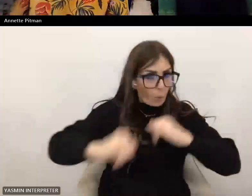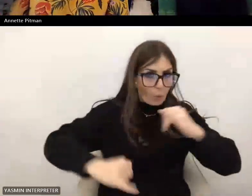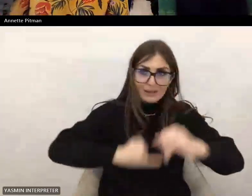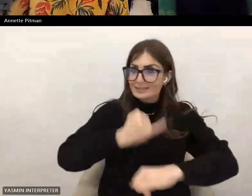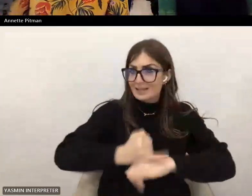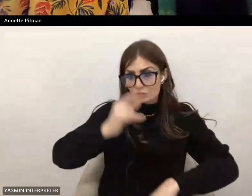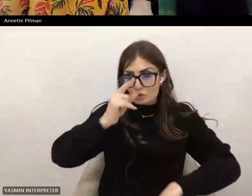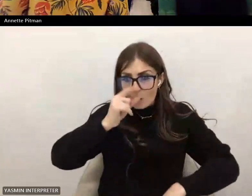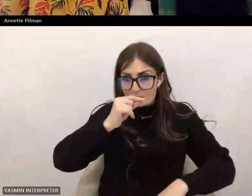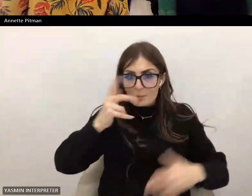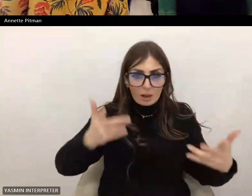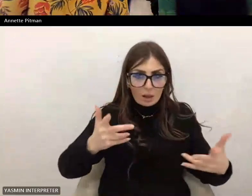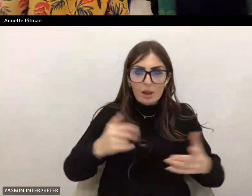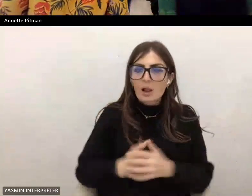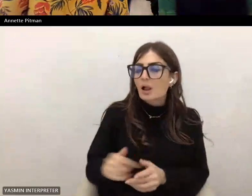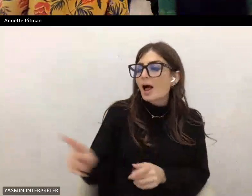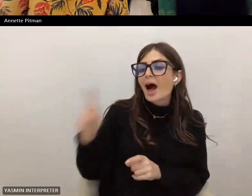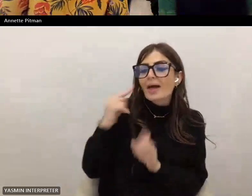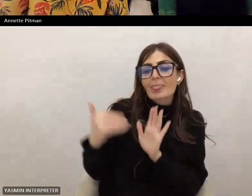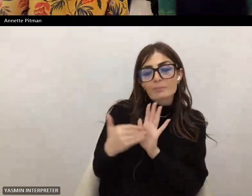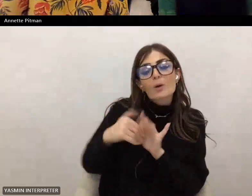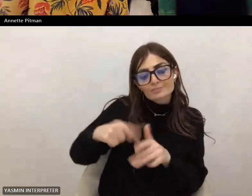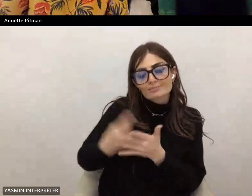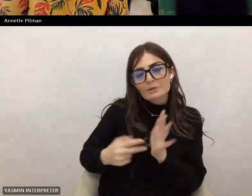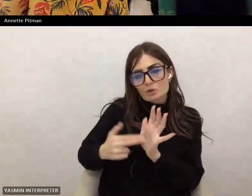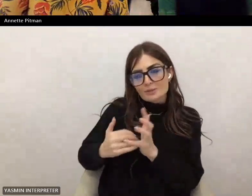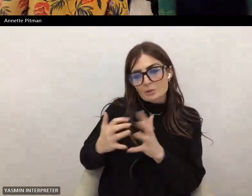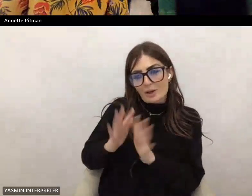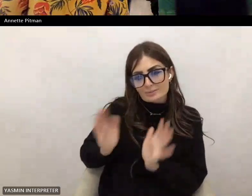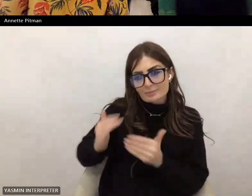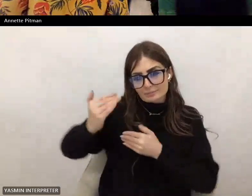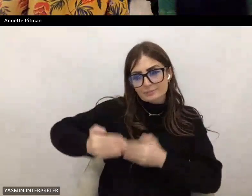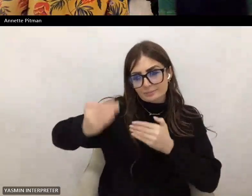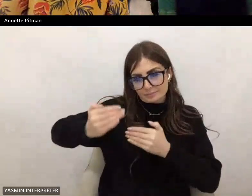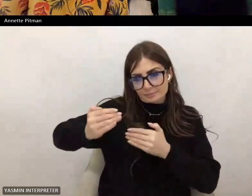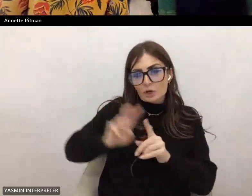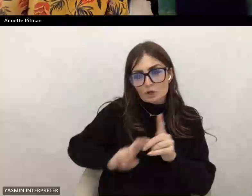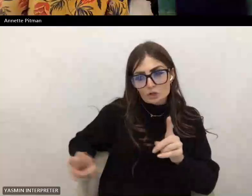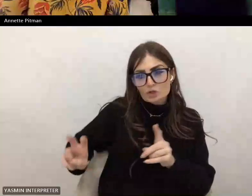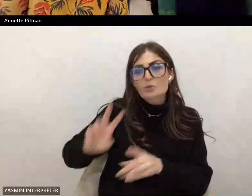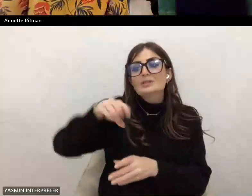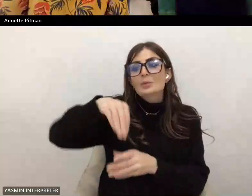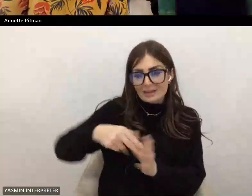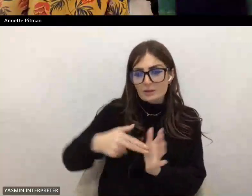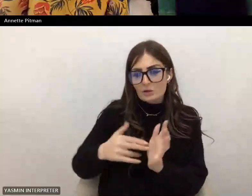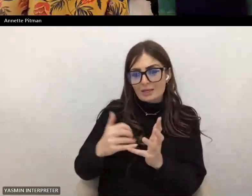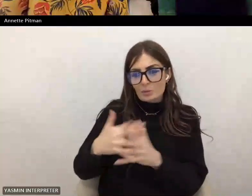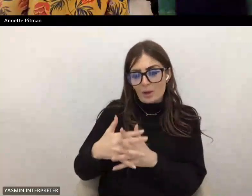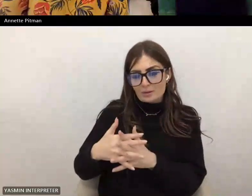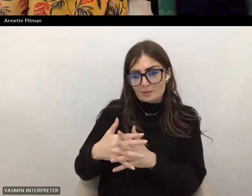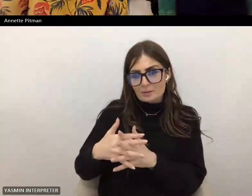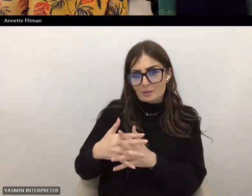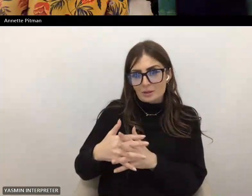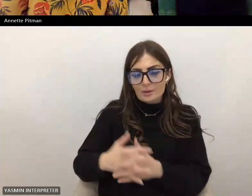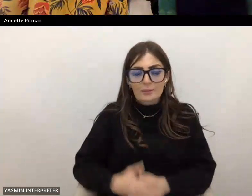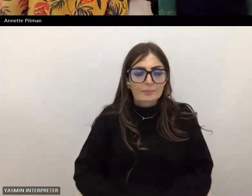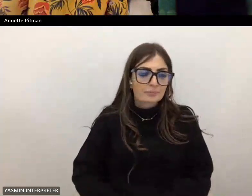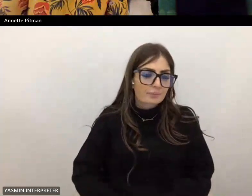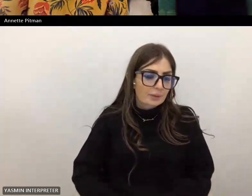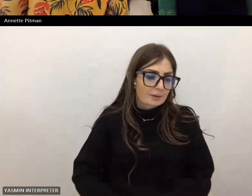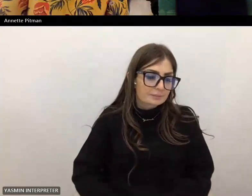possible? At this stage, New South Wales. So all tours will need to take place in New South Wales.